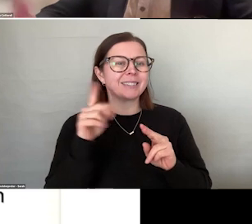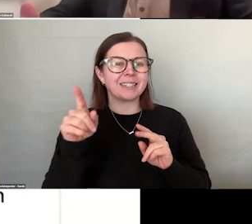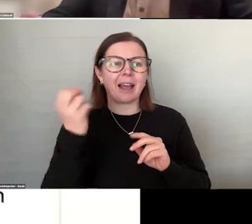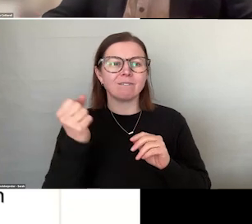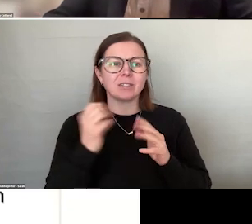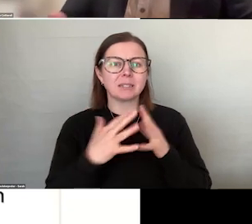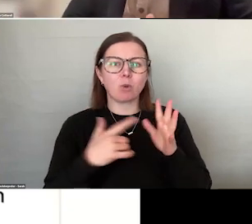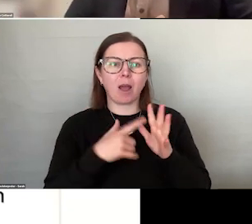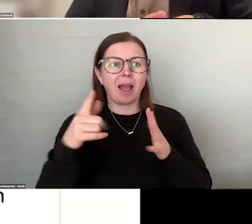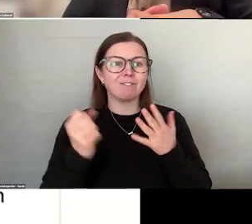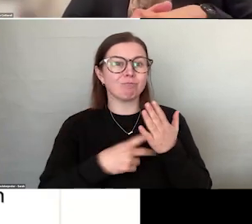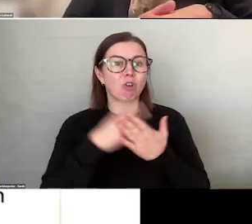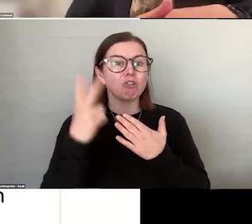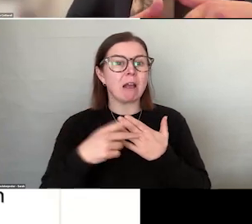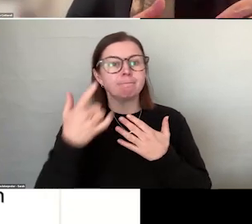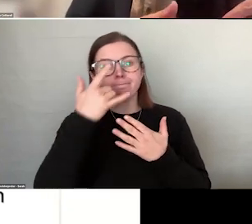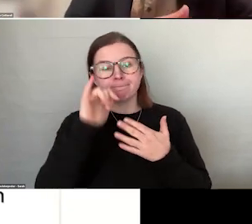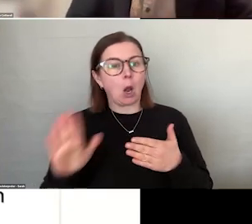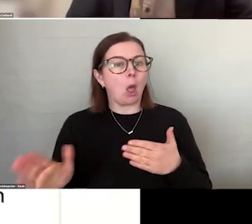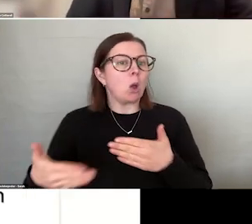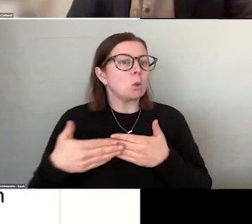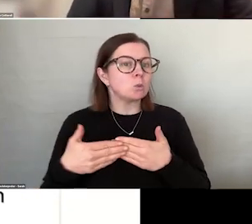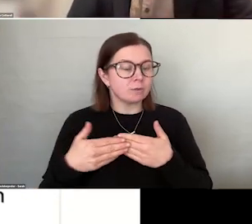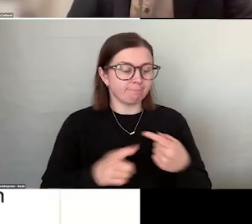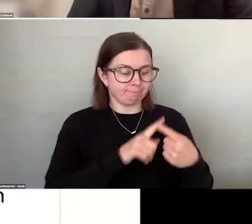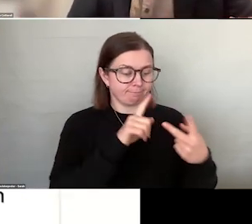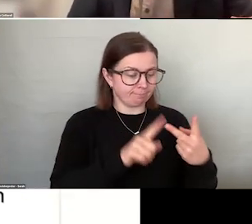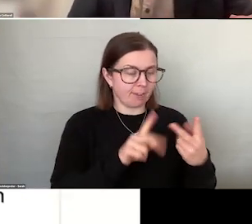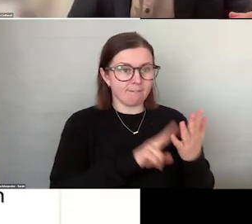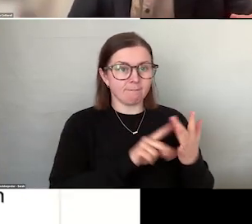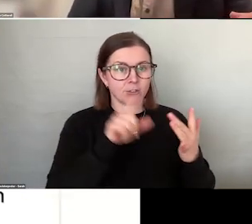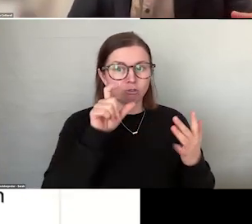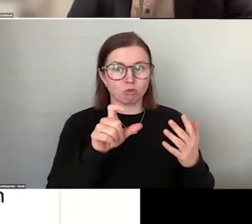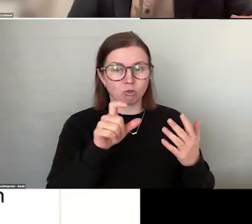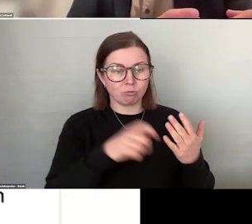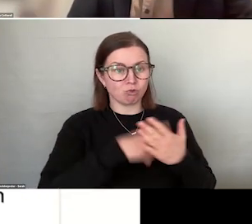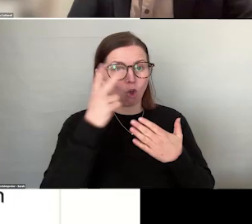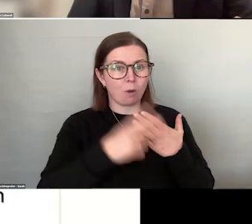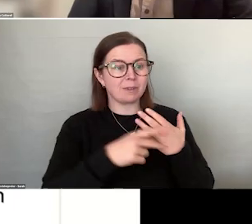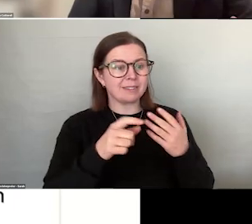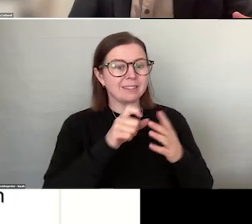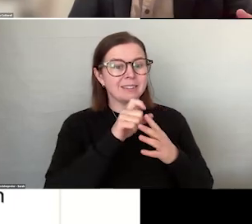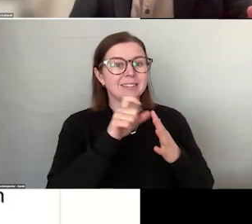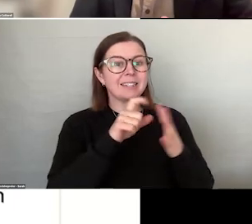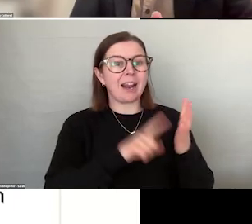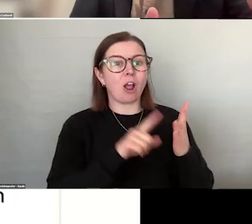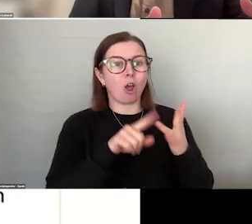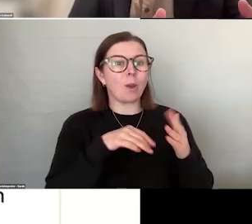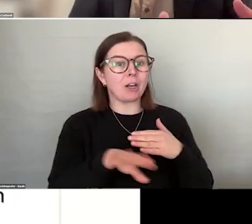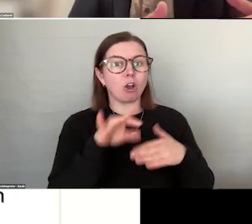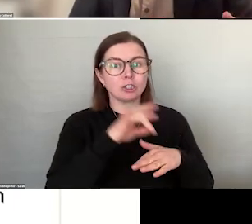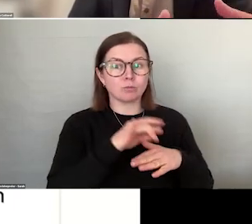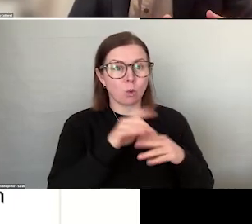WA closed down. We've seen the Victorian program of disability liaison officers in